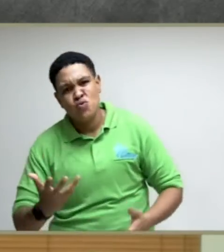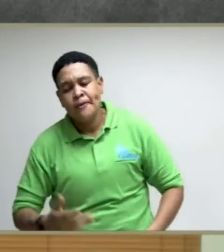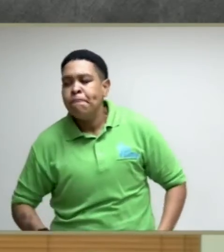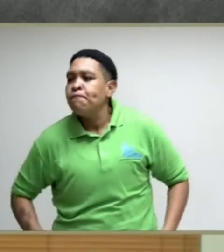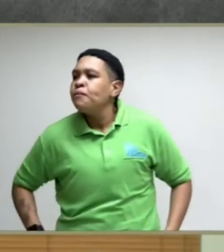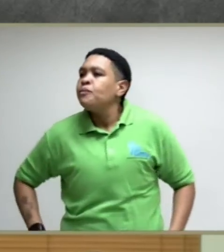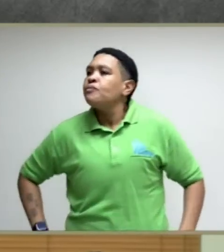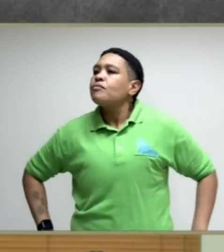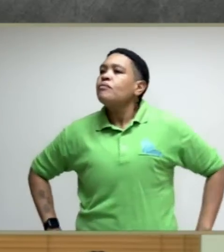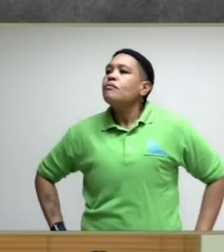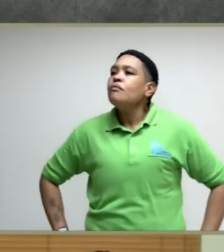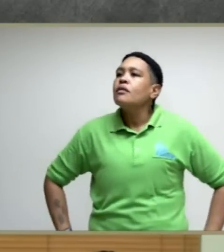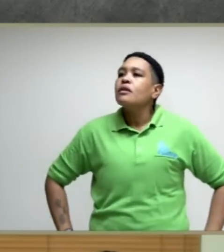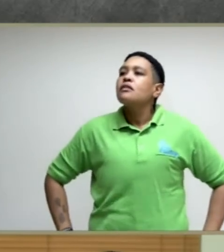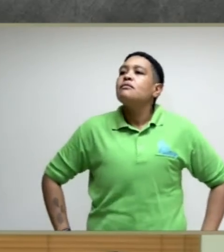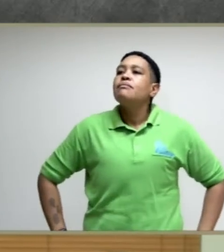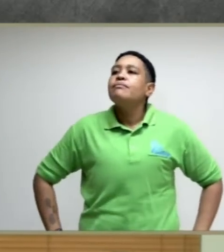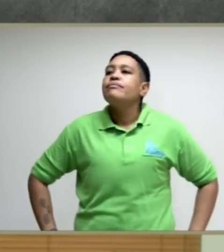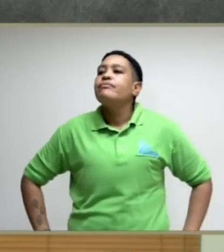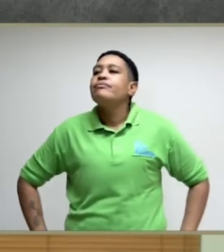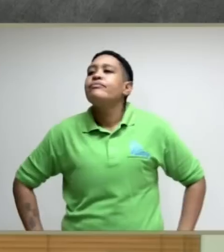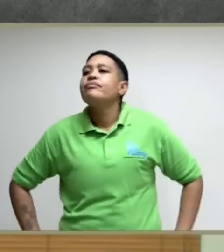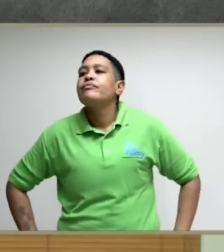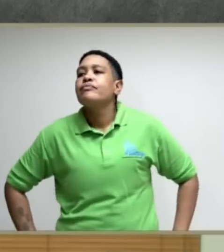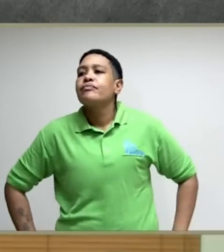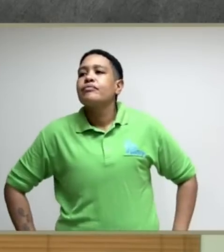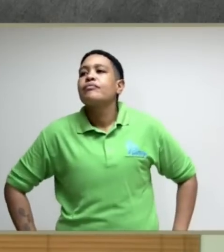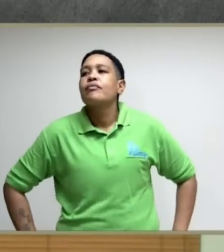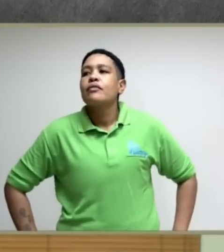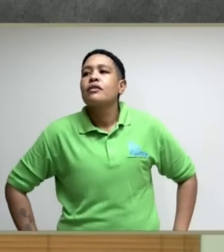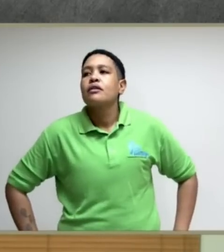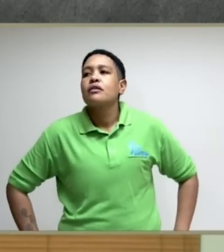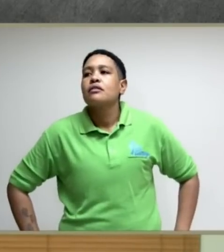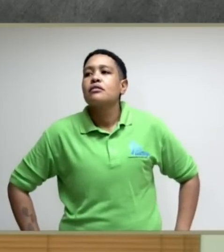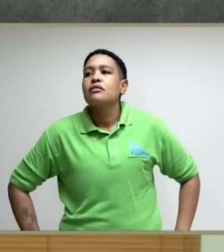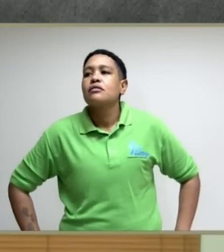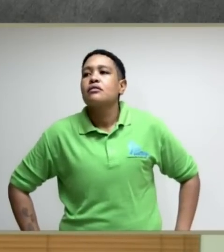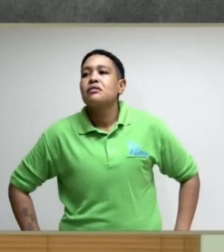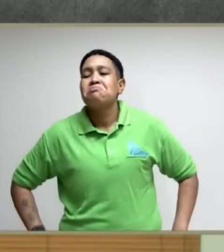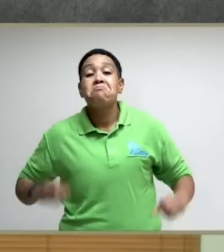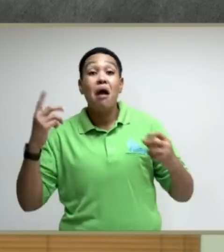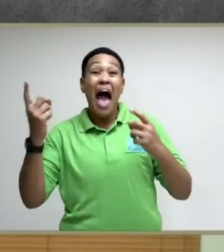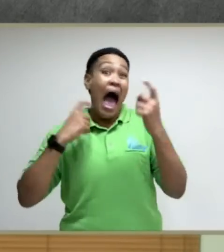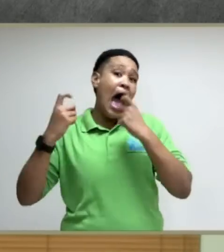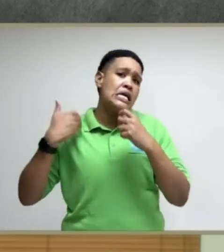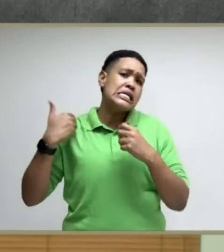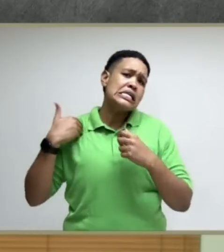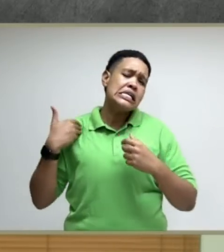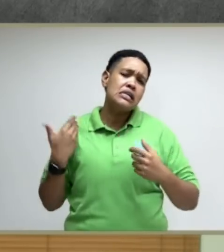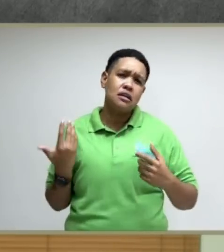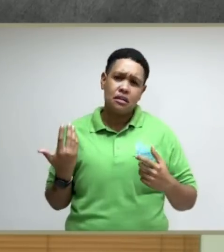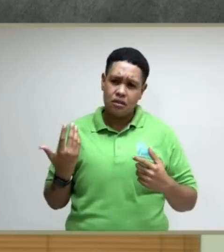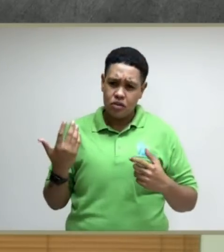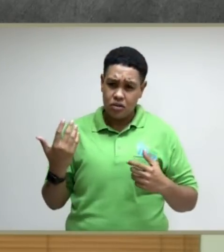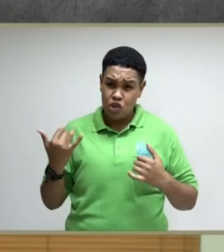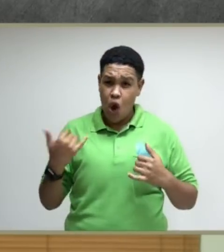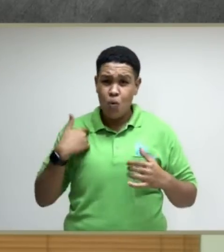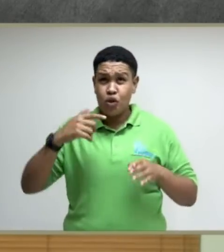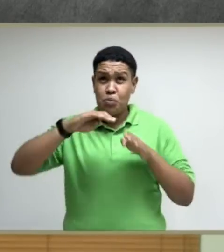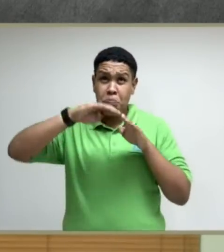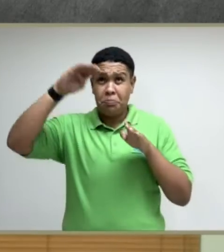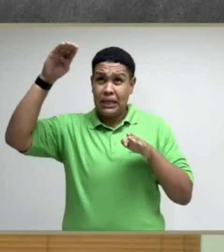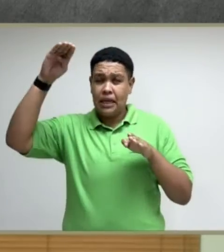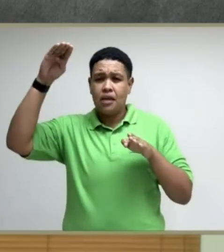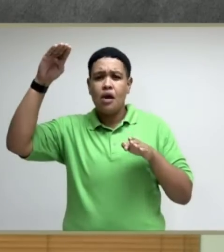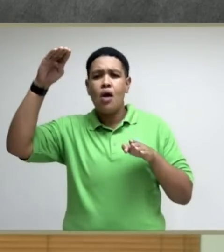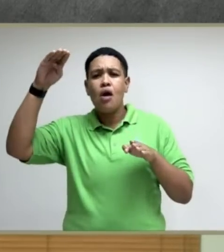asked this. Now that we think that we may be at the peak or just about the peak, how long before we are